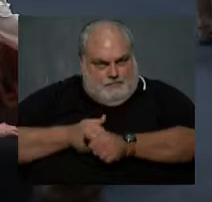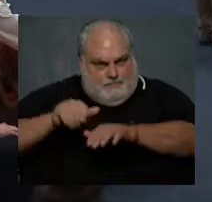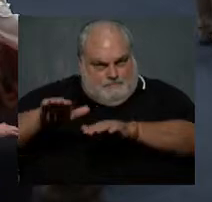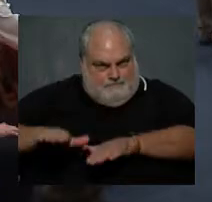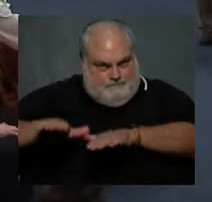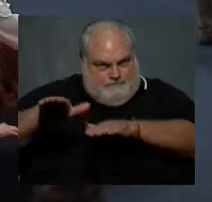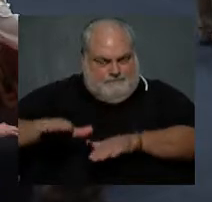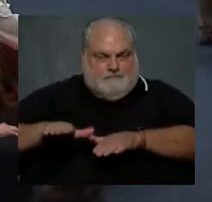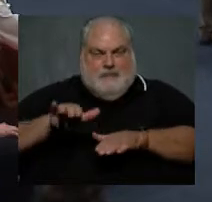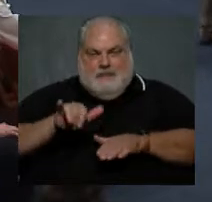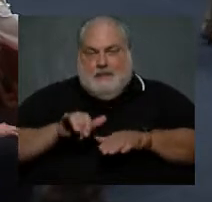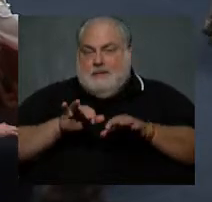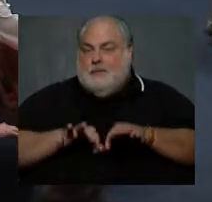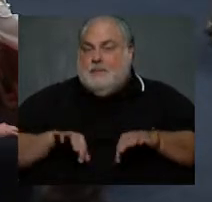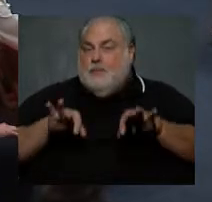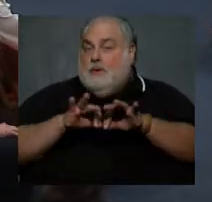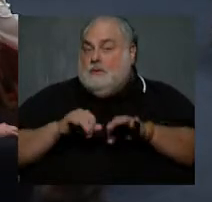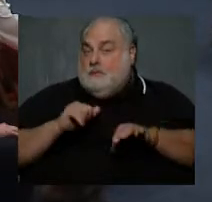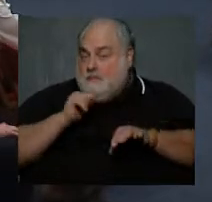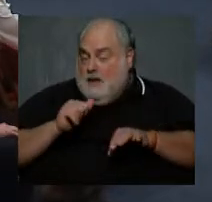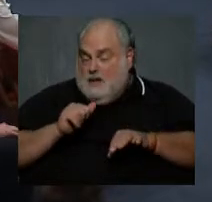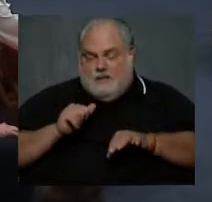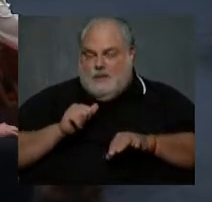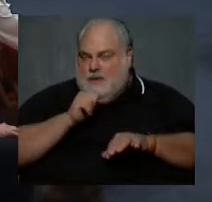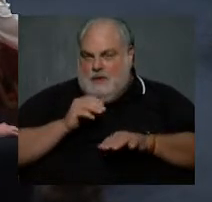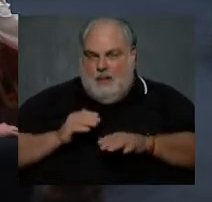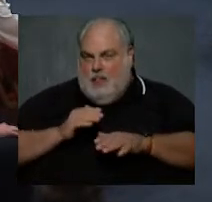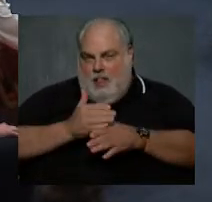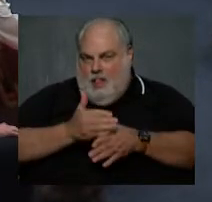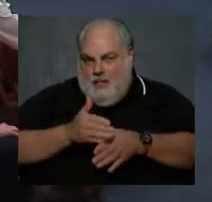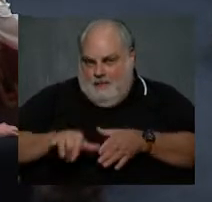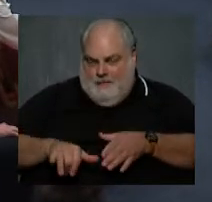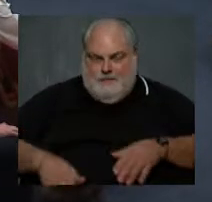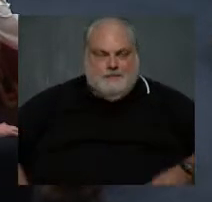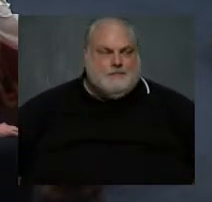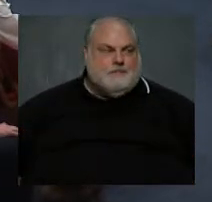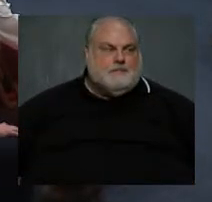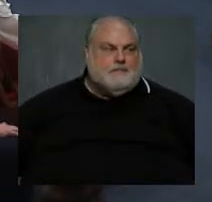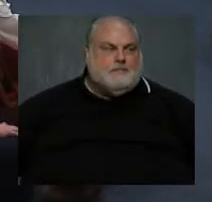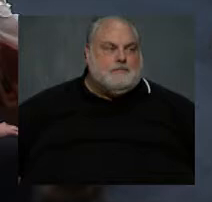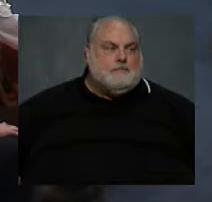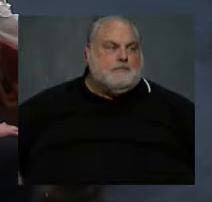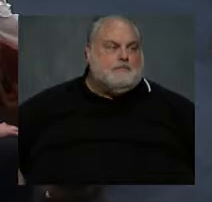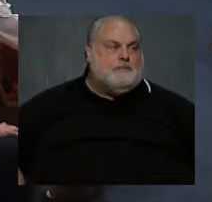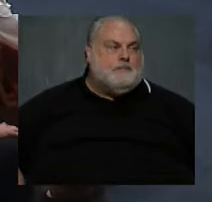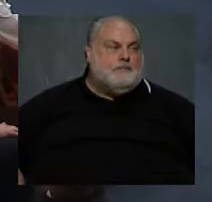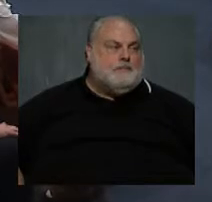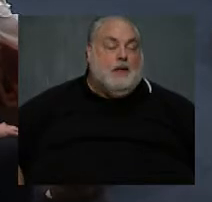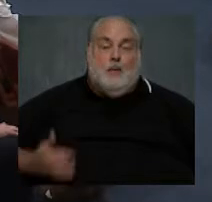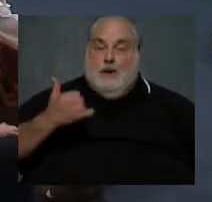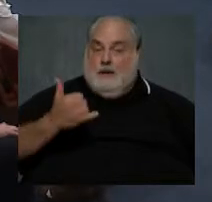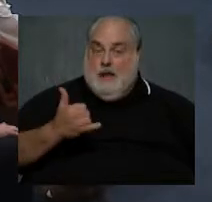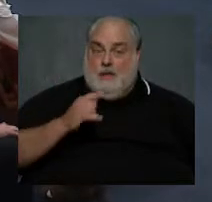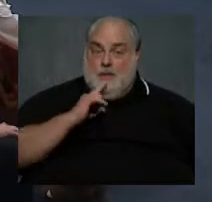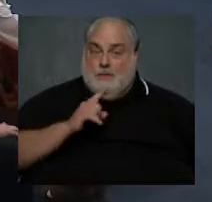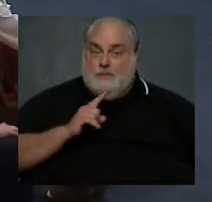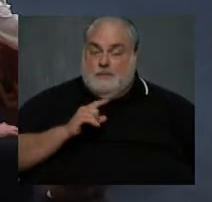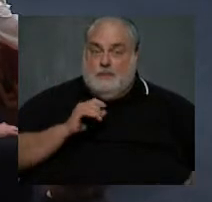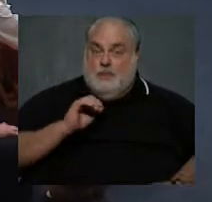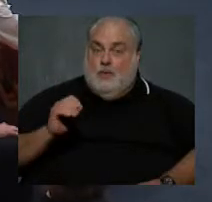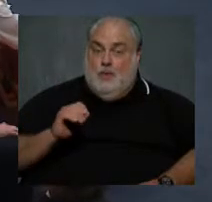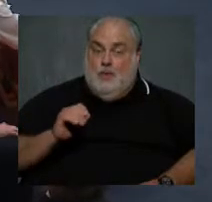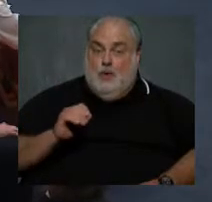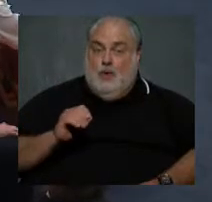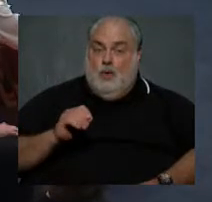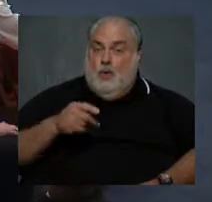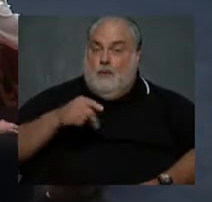that it's important not to. We don't want to fight that. And right now, there's no place to go because of the. Oh,